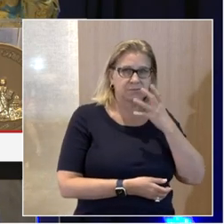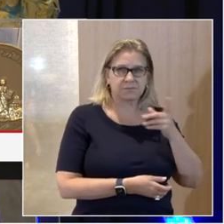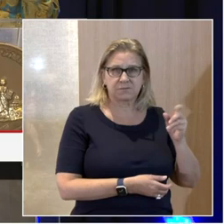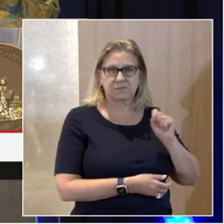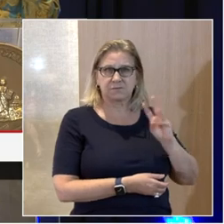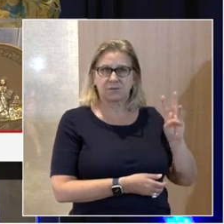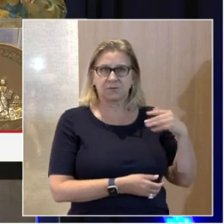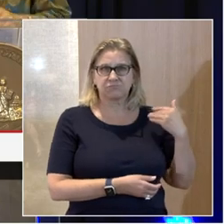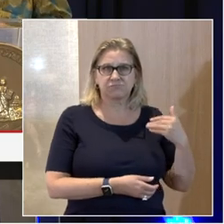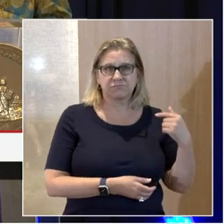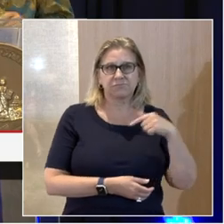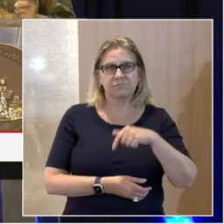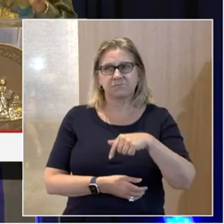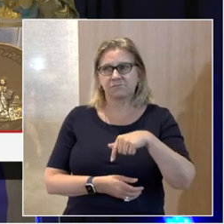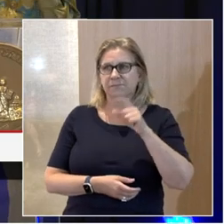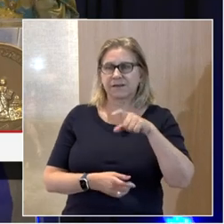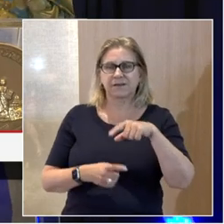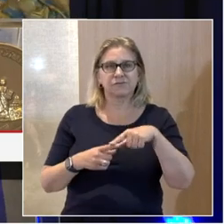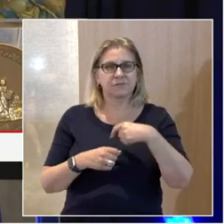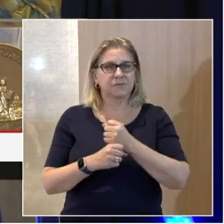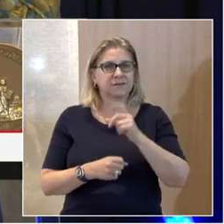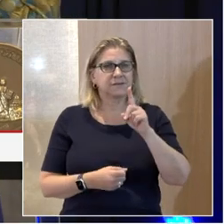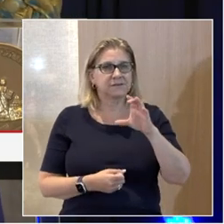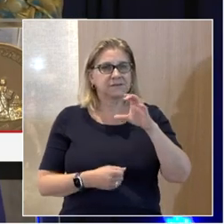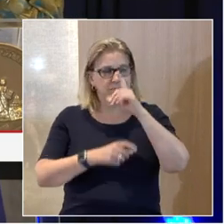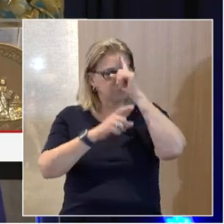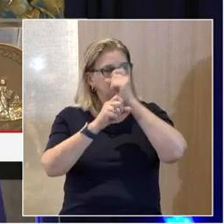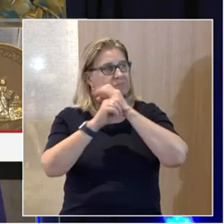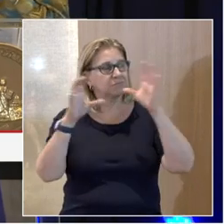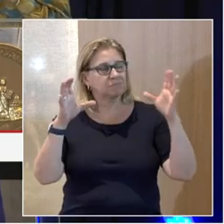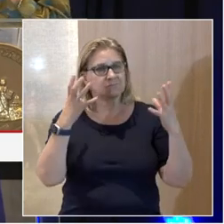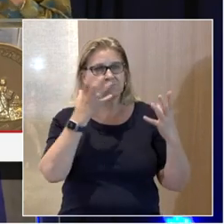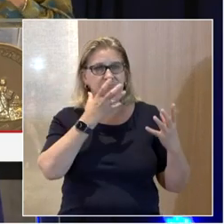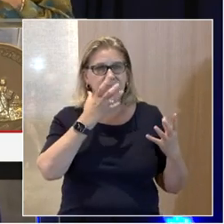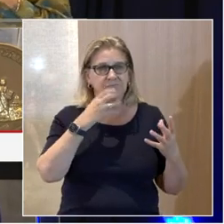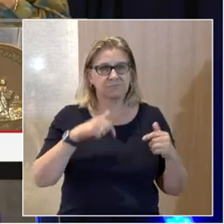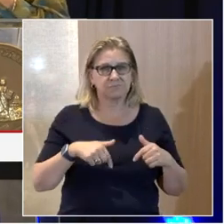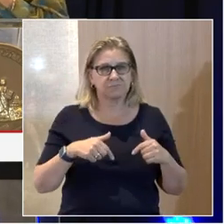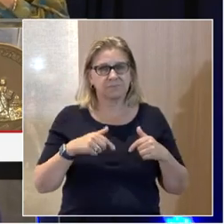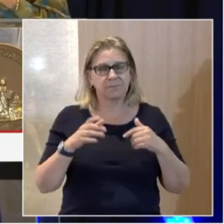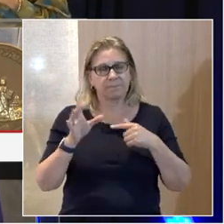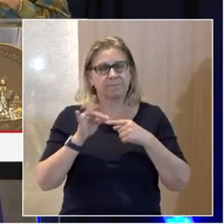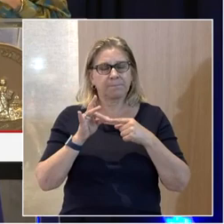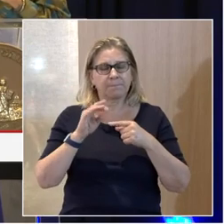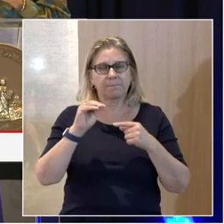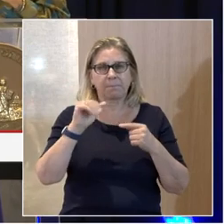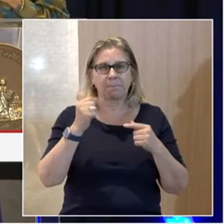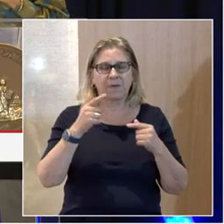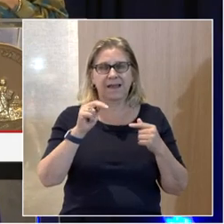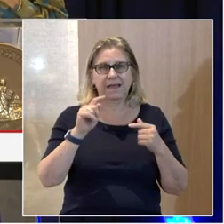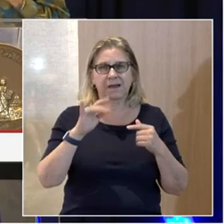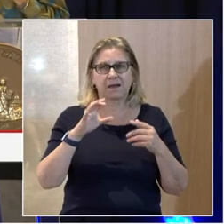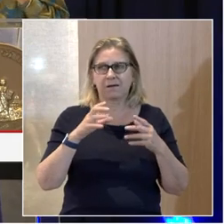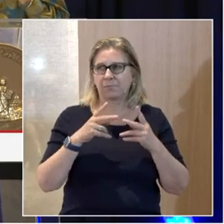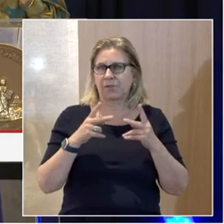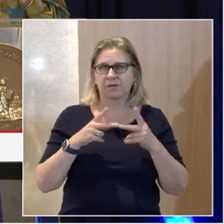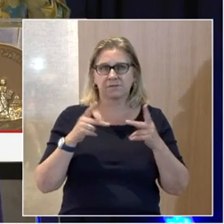magnet. Okay, that's good. Thank you very much. Anyone else want to talk about this?